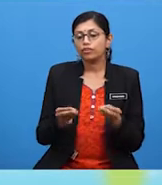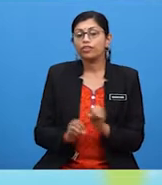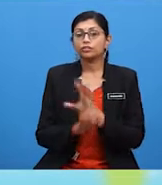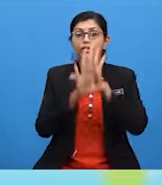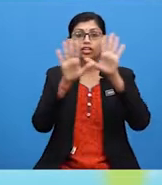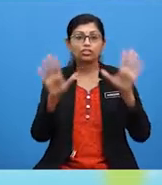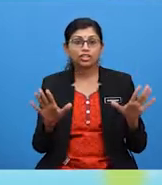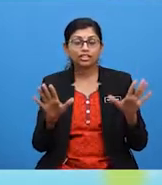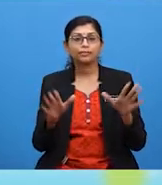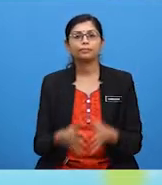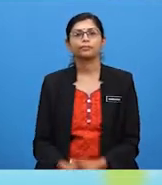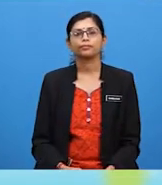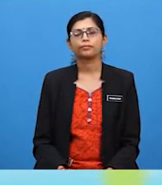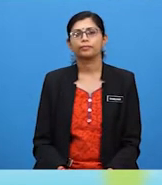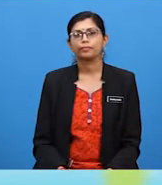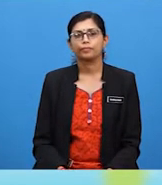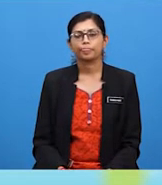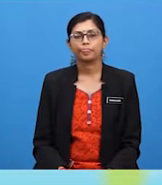your answers.